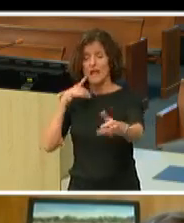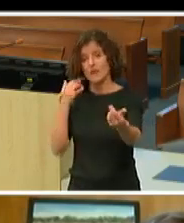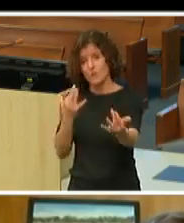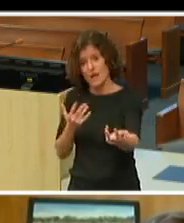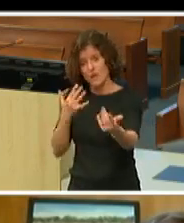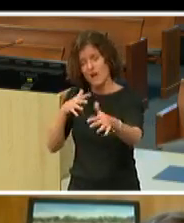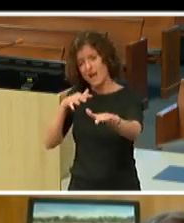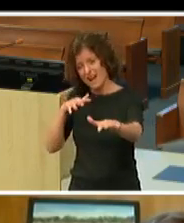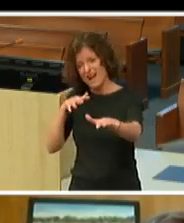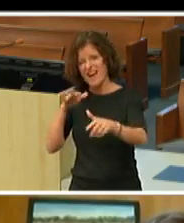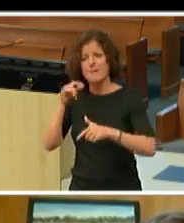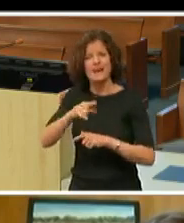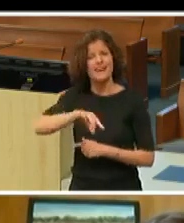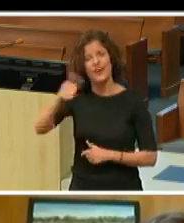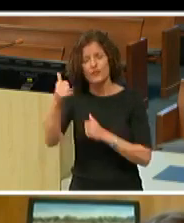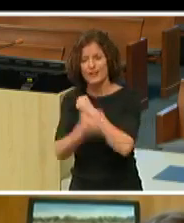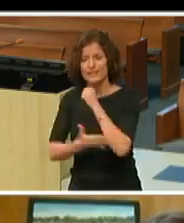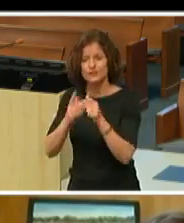kind of the theory